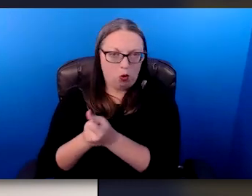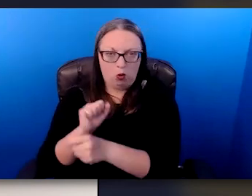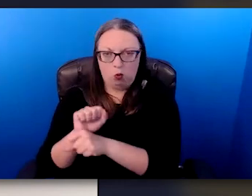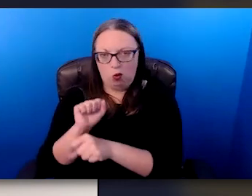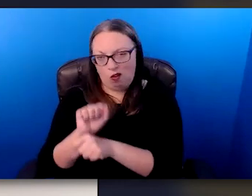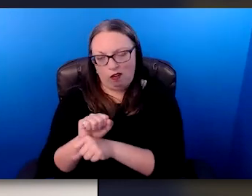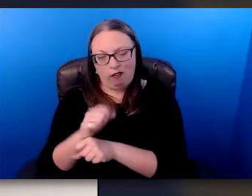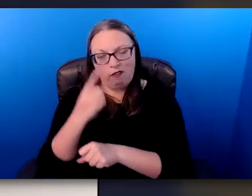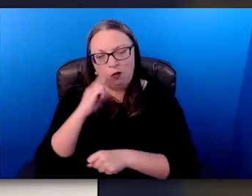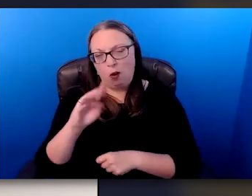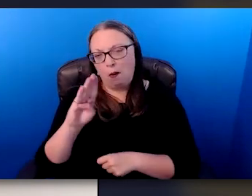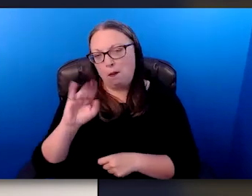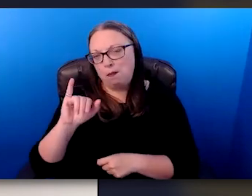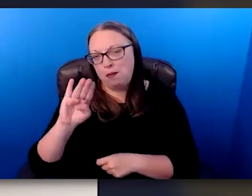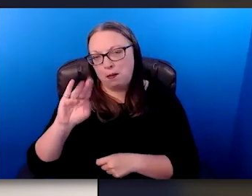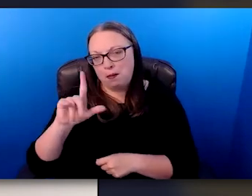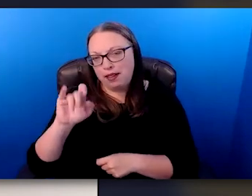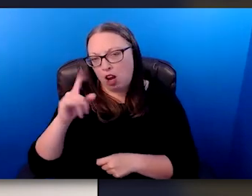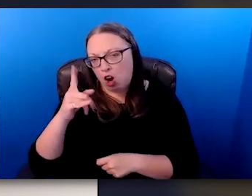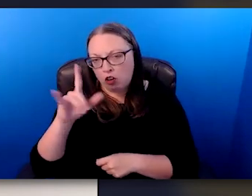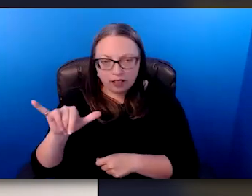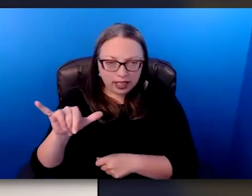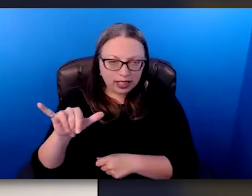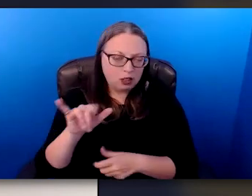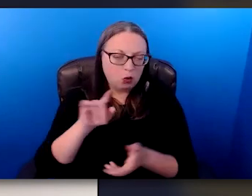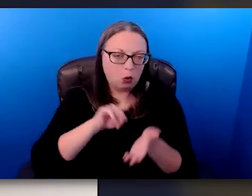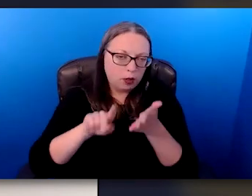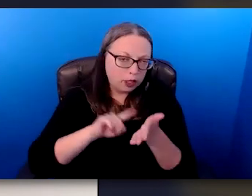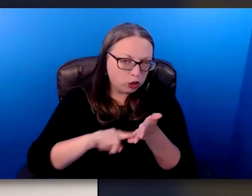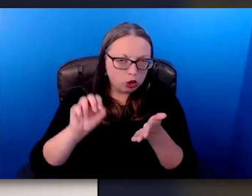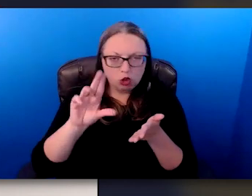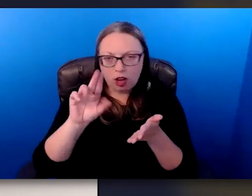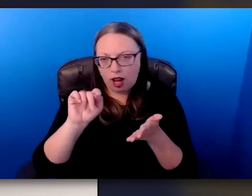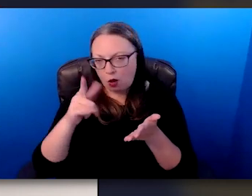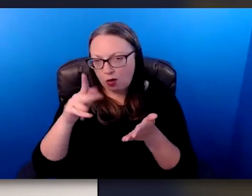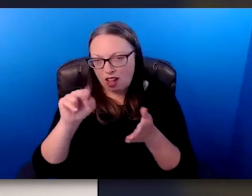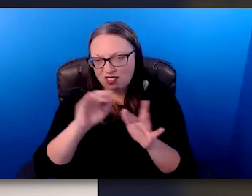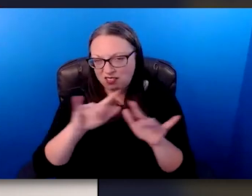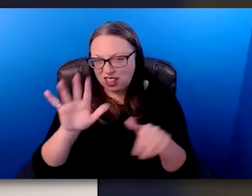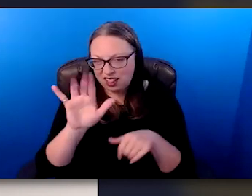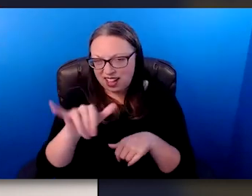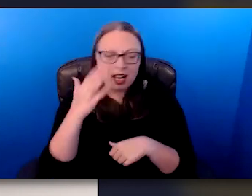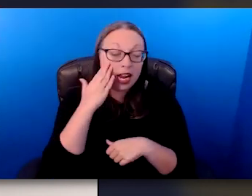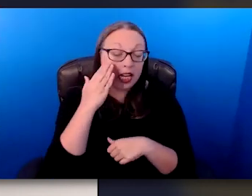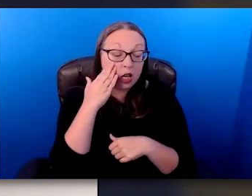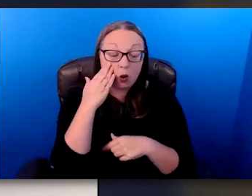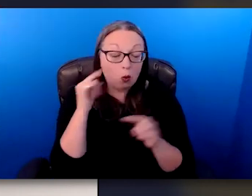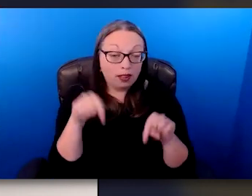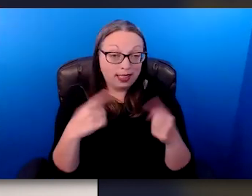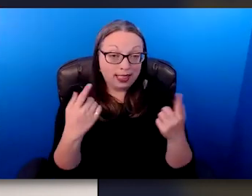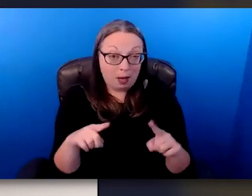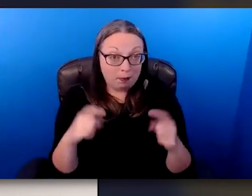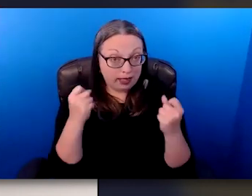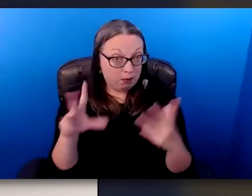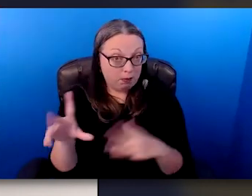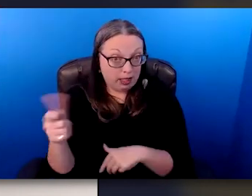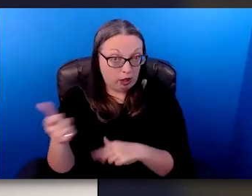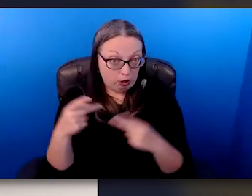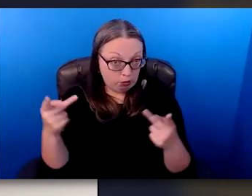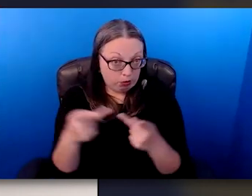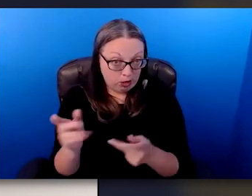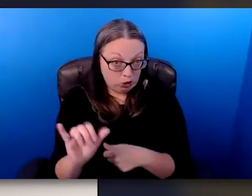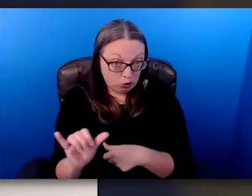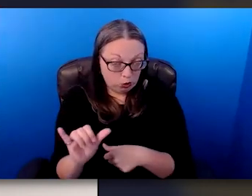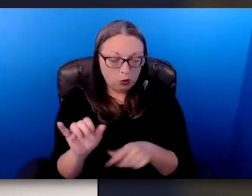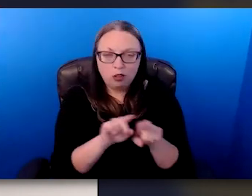article searches, things like that. And I know this is happening in lots of other places. And I think there's also the piece